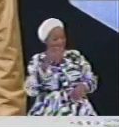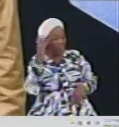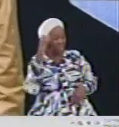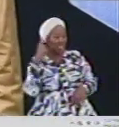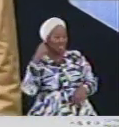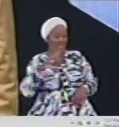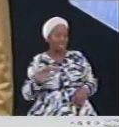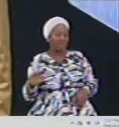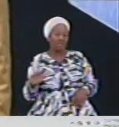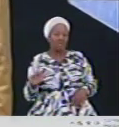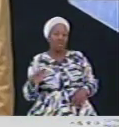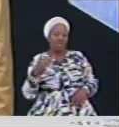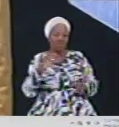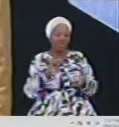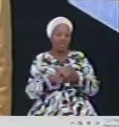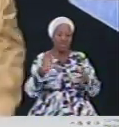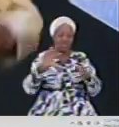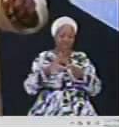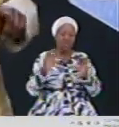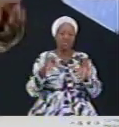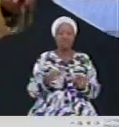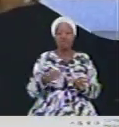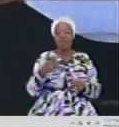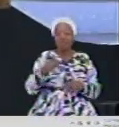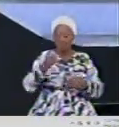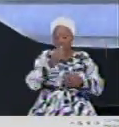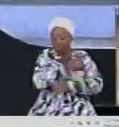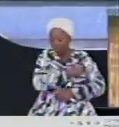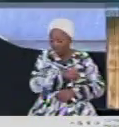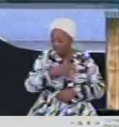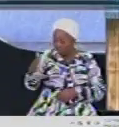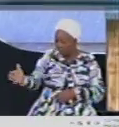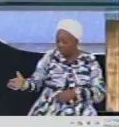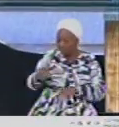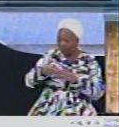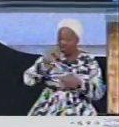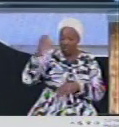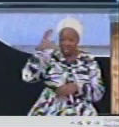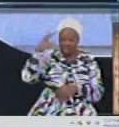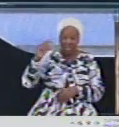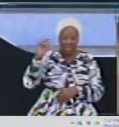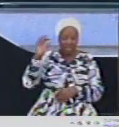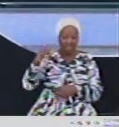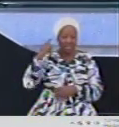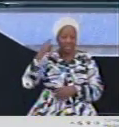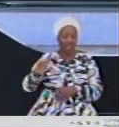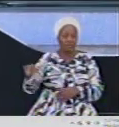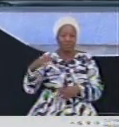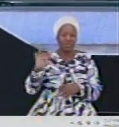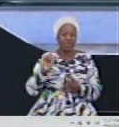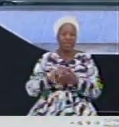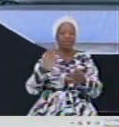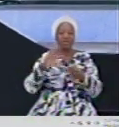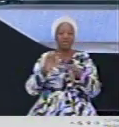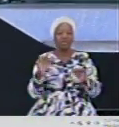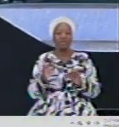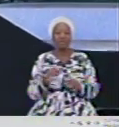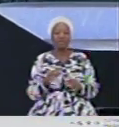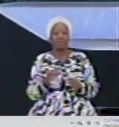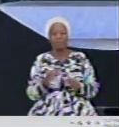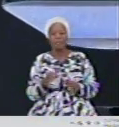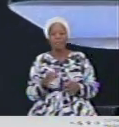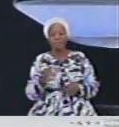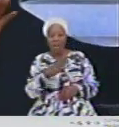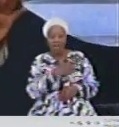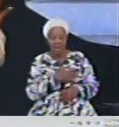sound of the chain. The soldier here did not hear the sound of the chain.